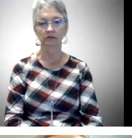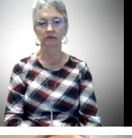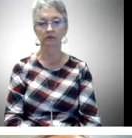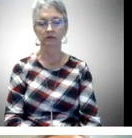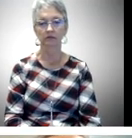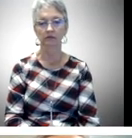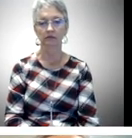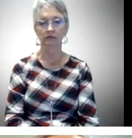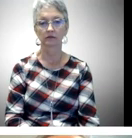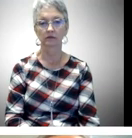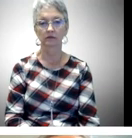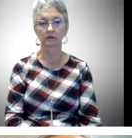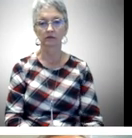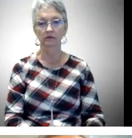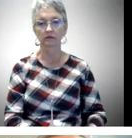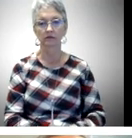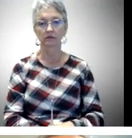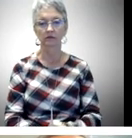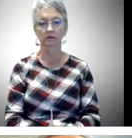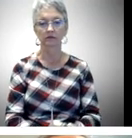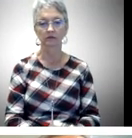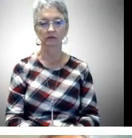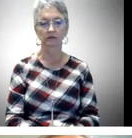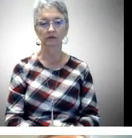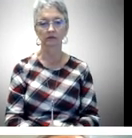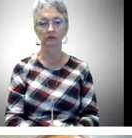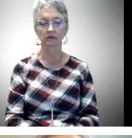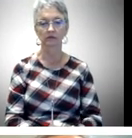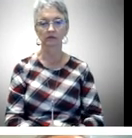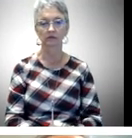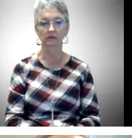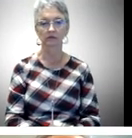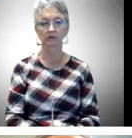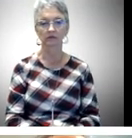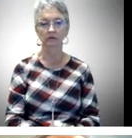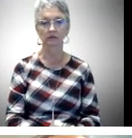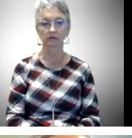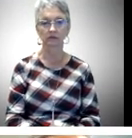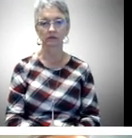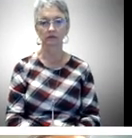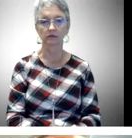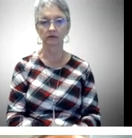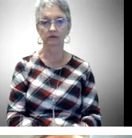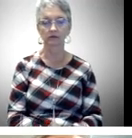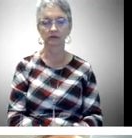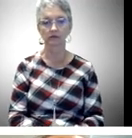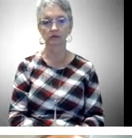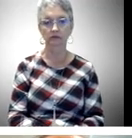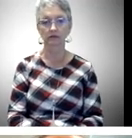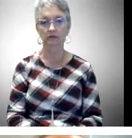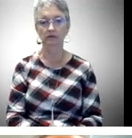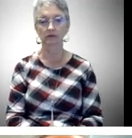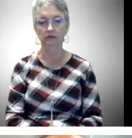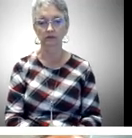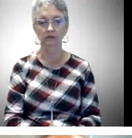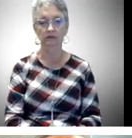of attorney. If in a power of attorney, the person with a disability, or any of us, I mean, we all should have powers of attorney